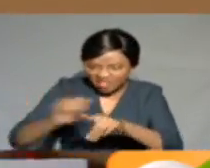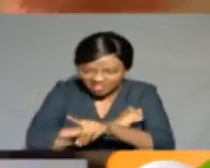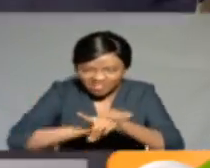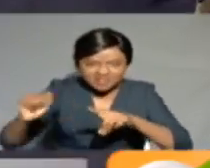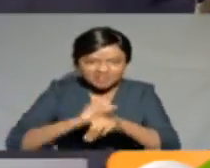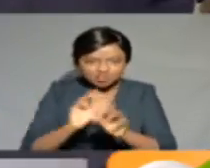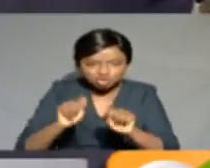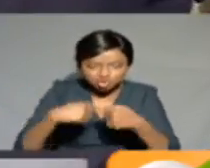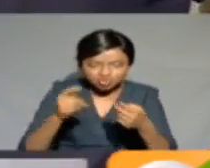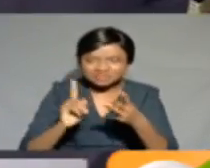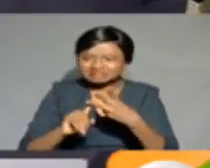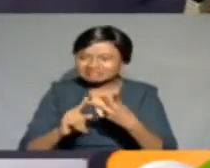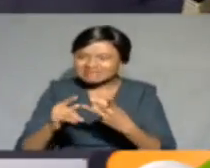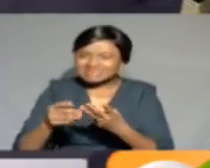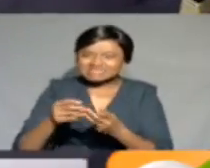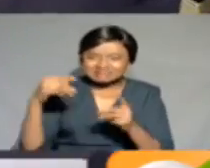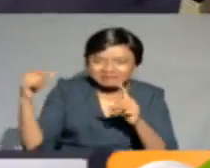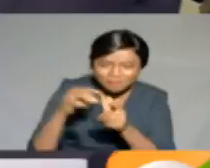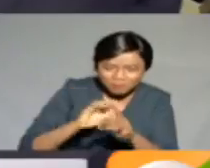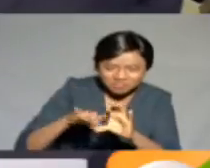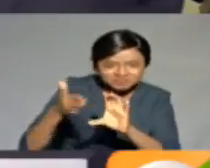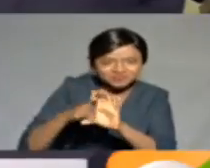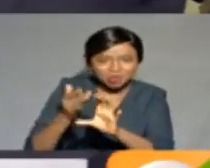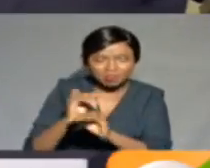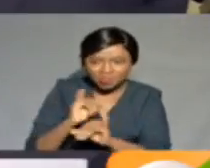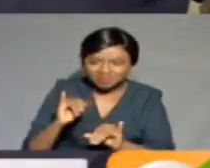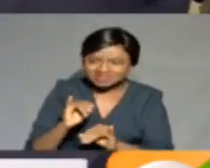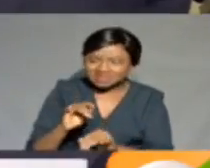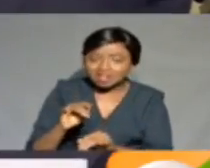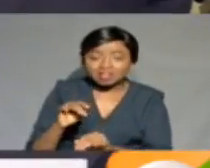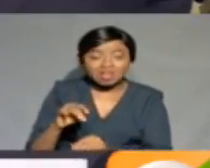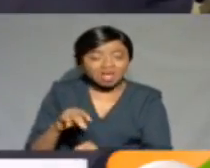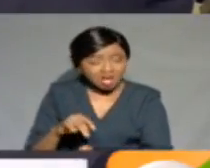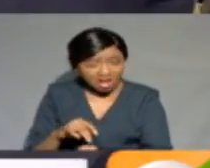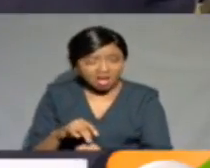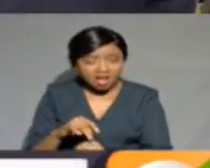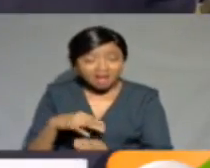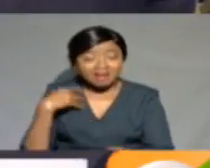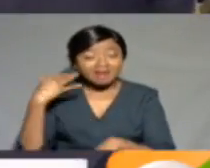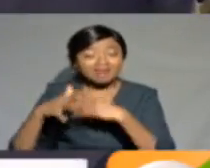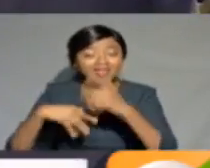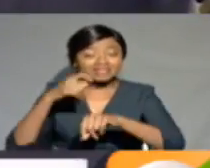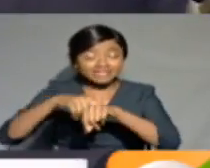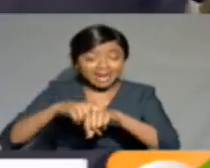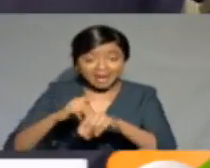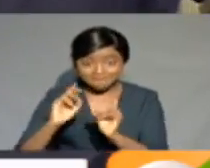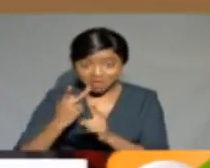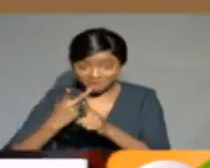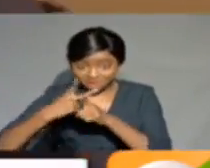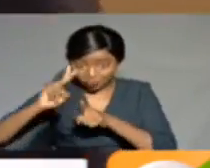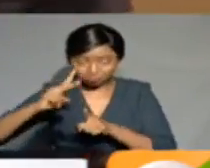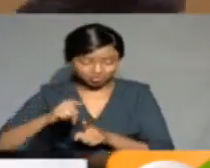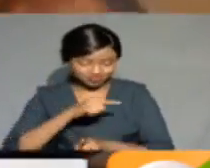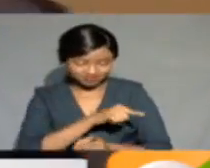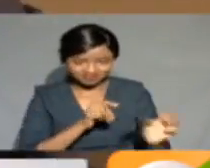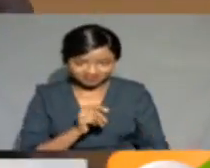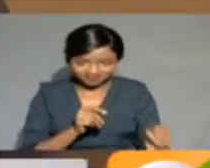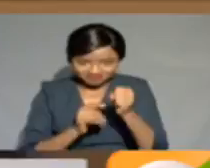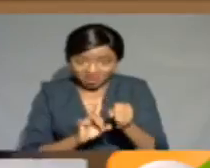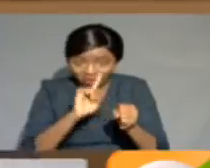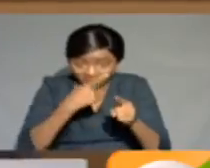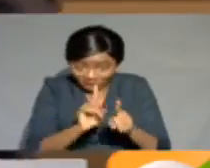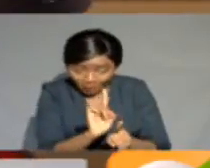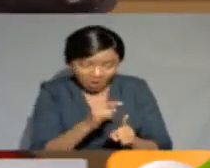day. So when I got to form two, I also got a son. You picked a servant of your own. Yes, all I also right. picked a servant. So I was